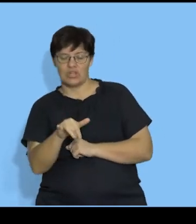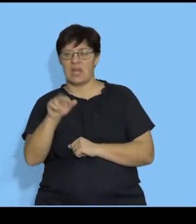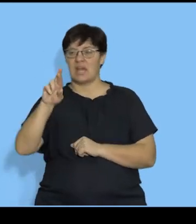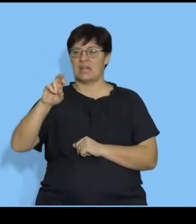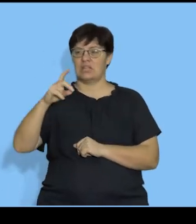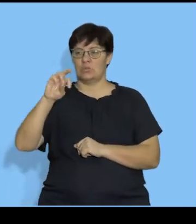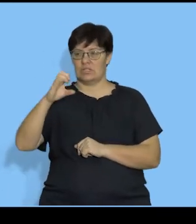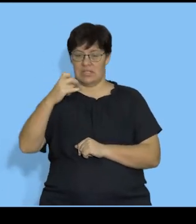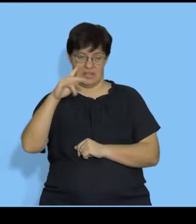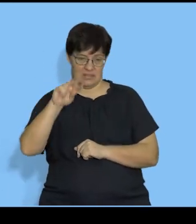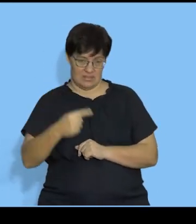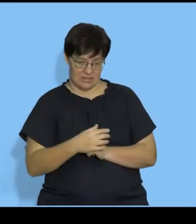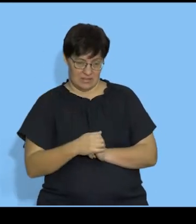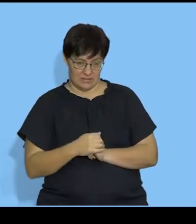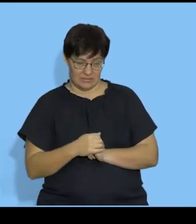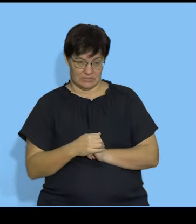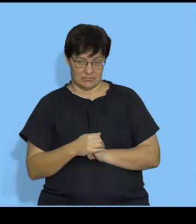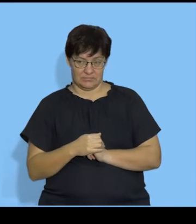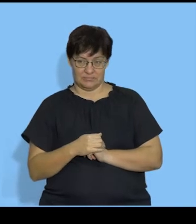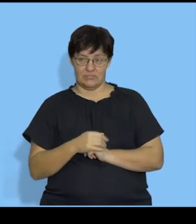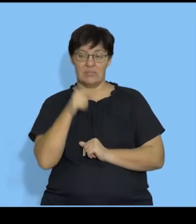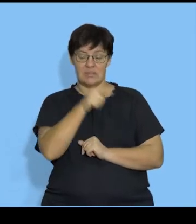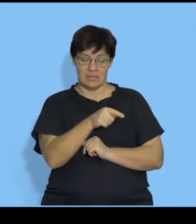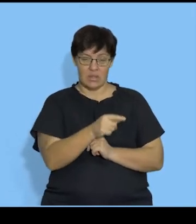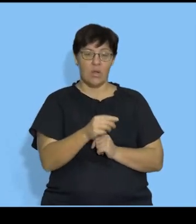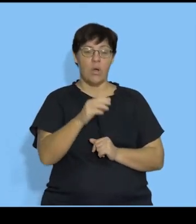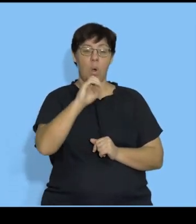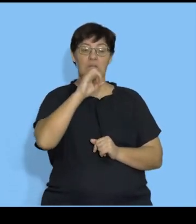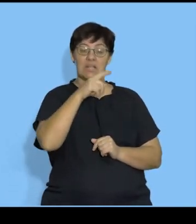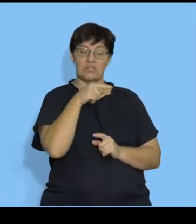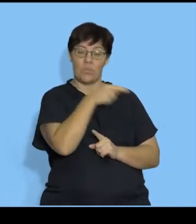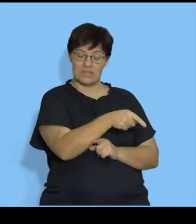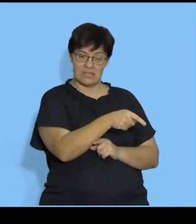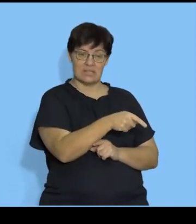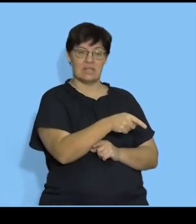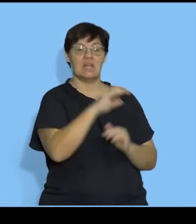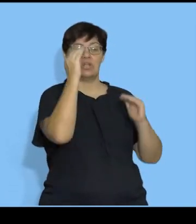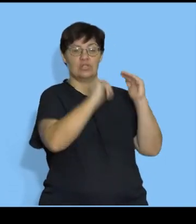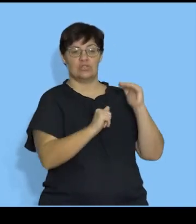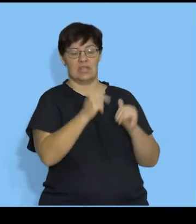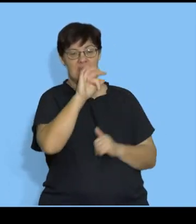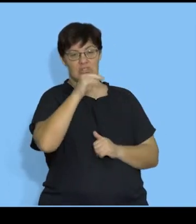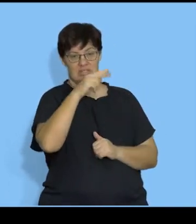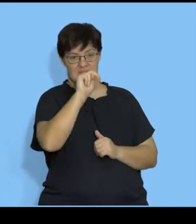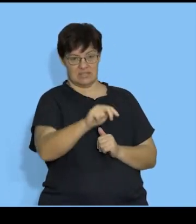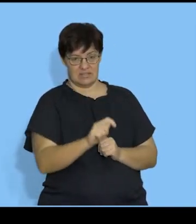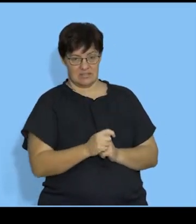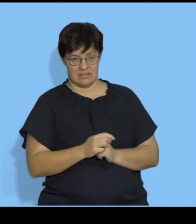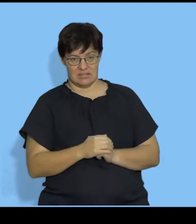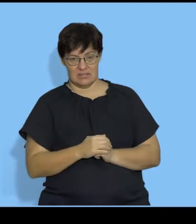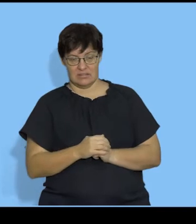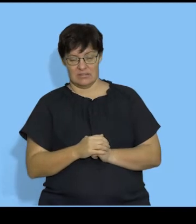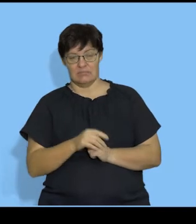that undergoes oxidation is our reducing agent. Okay, while